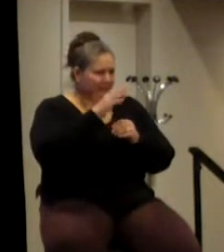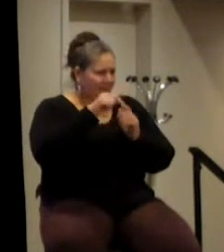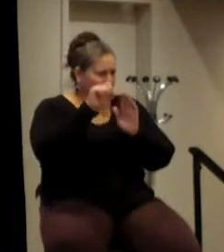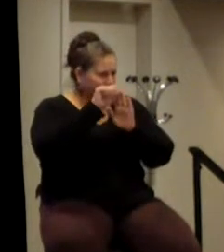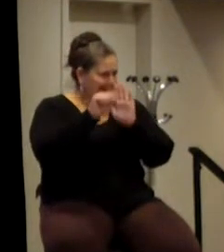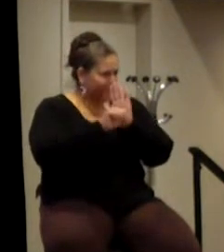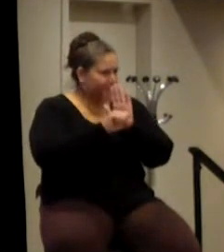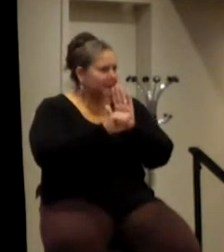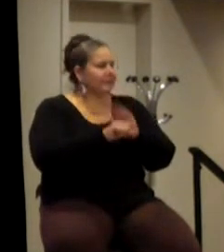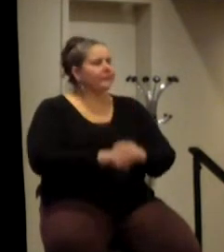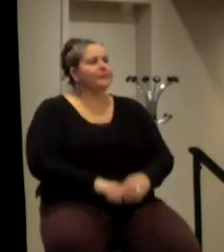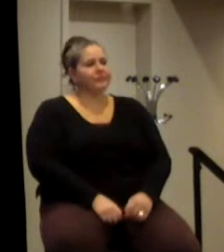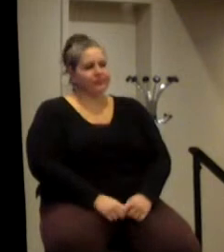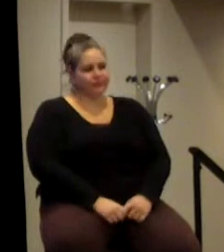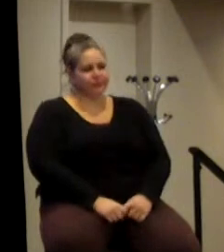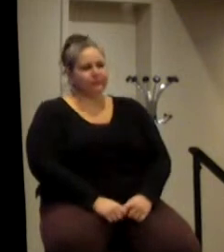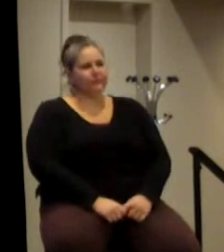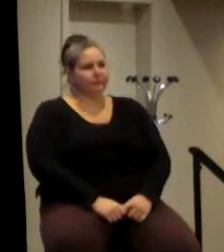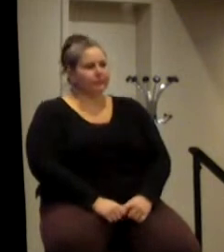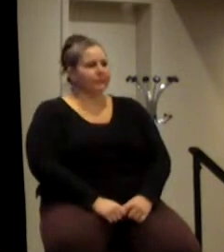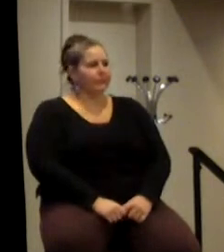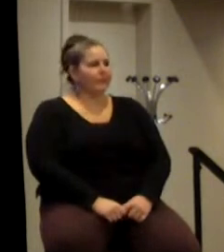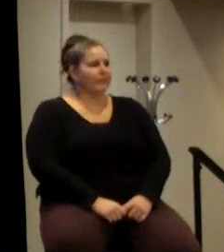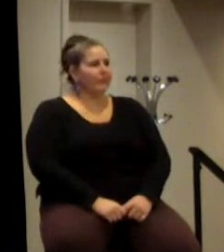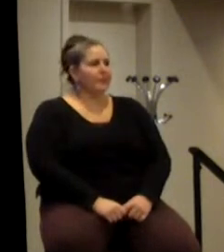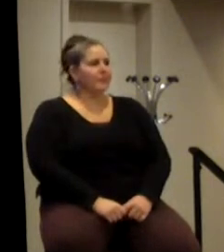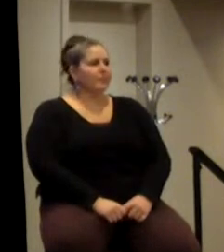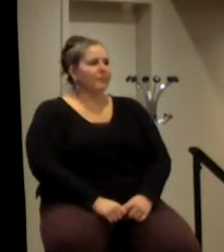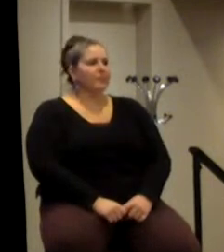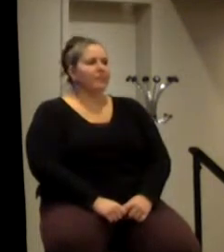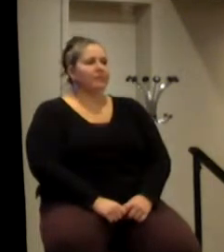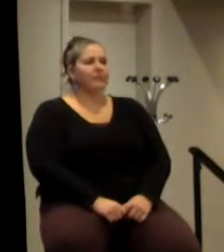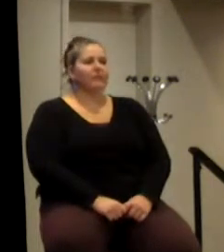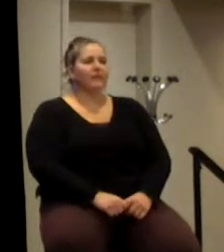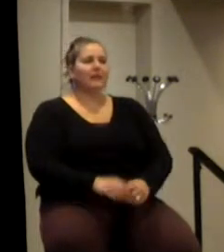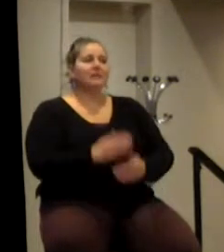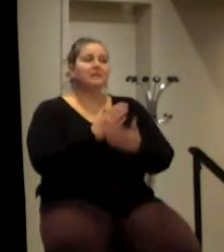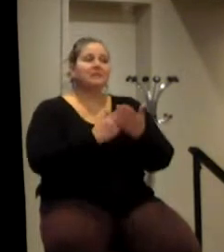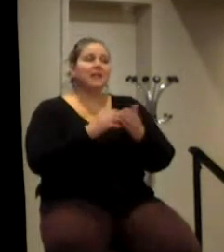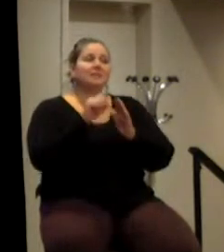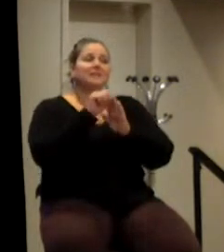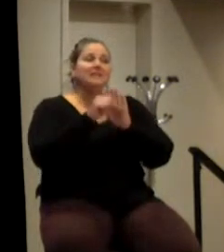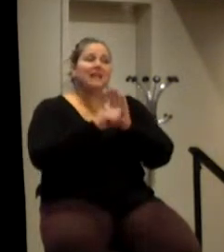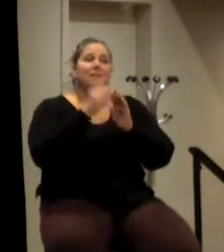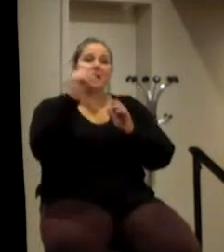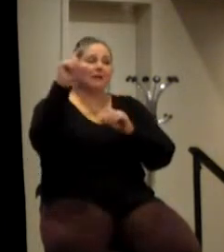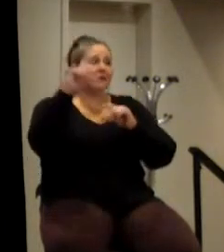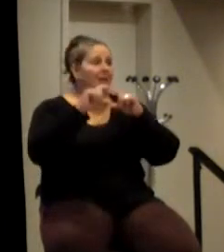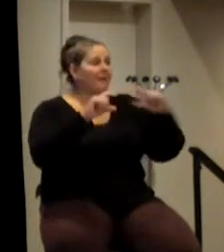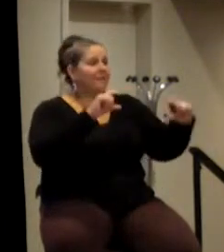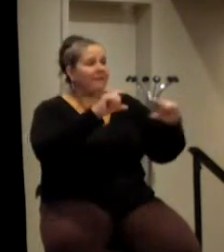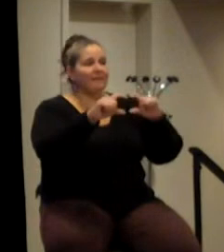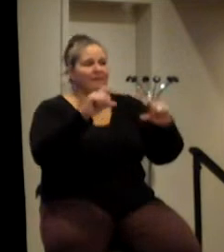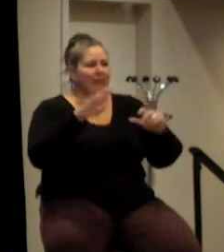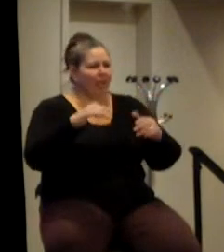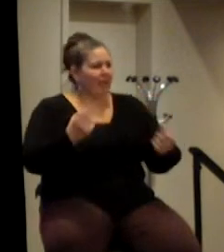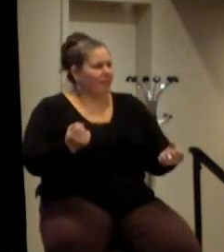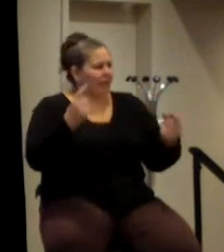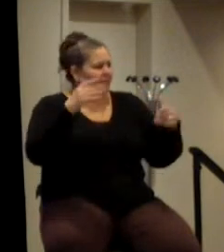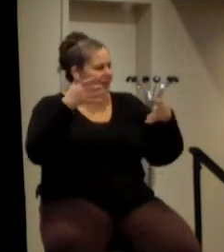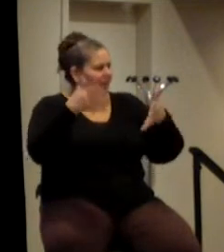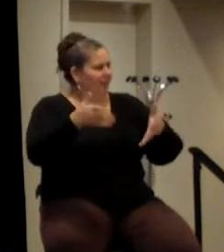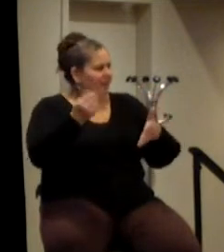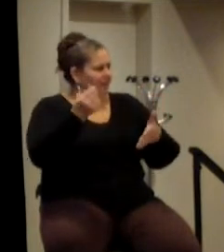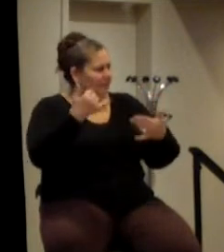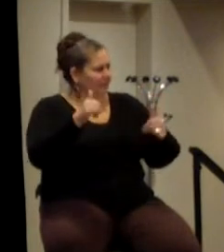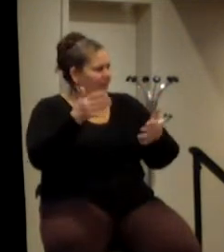the locals. So the locals still haven't even spent that money in many cases. I have calls with my colleagues from across the country. They're shocked to